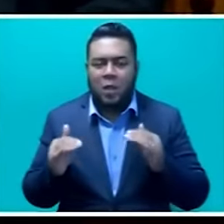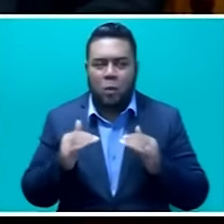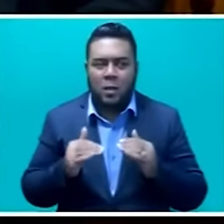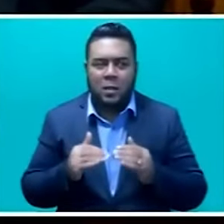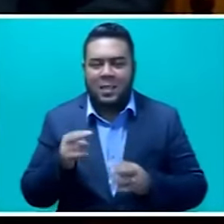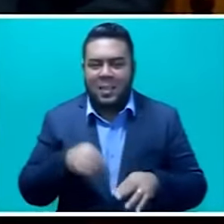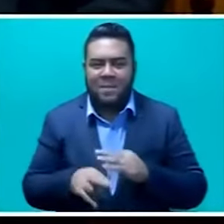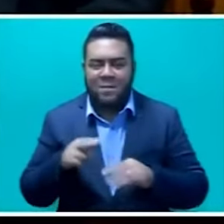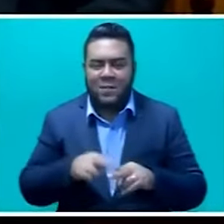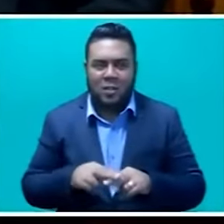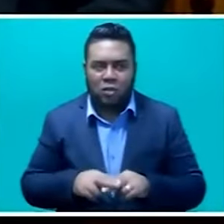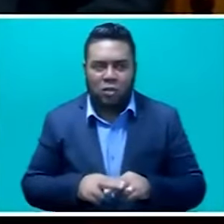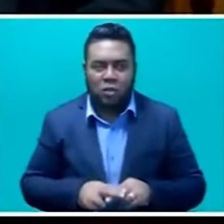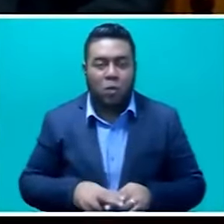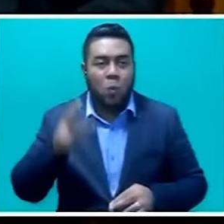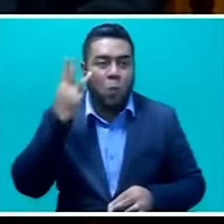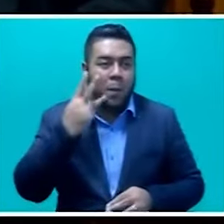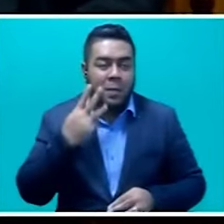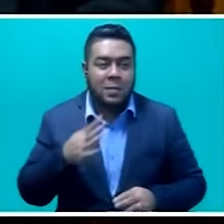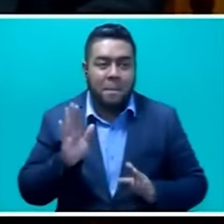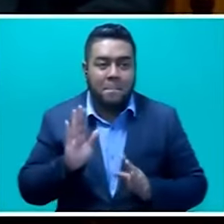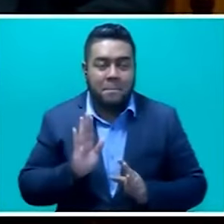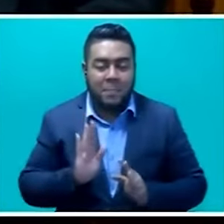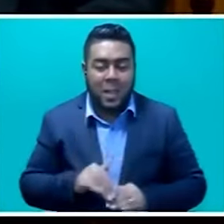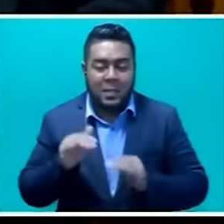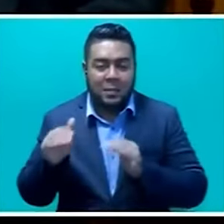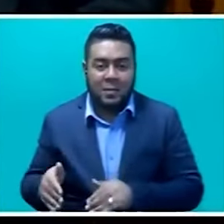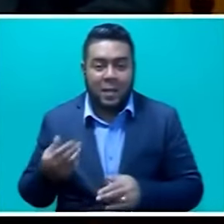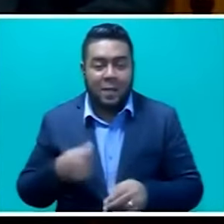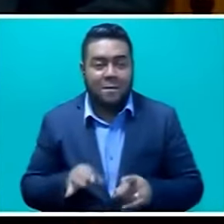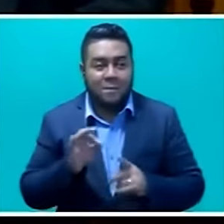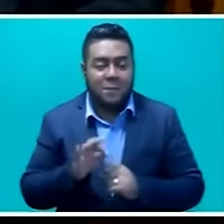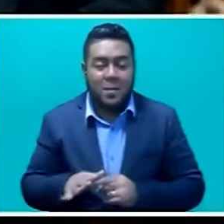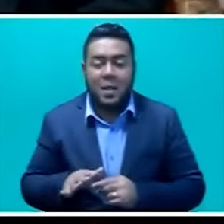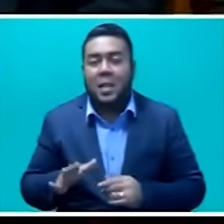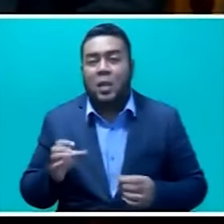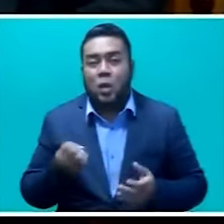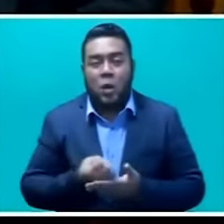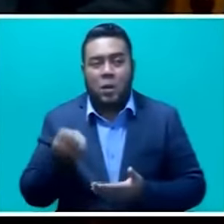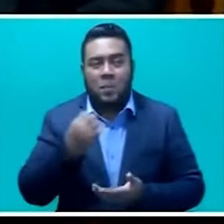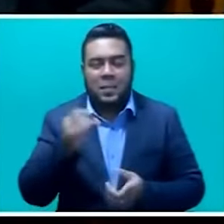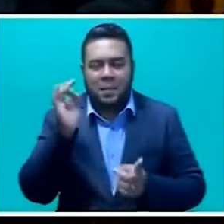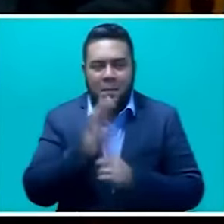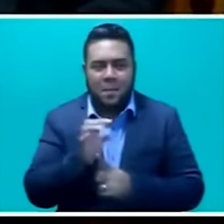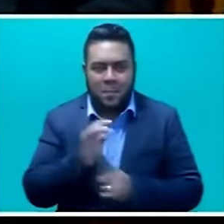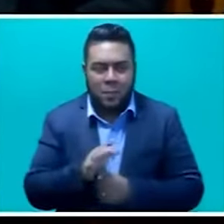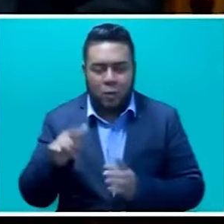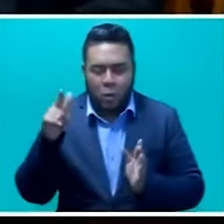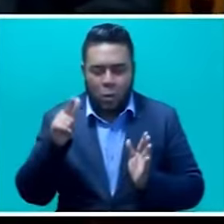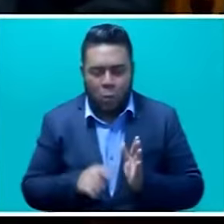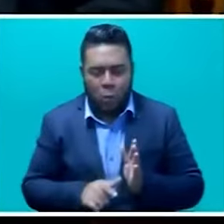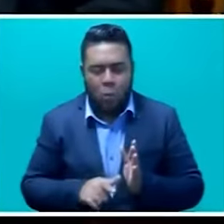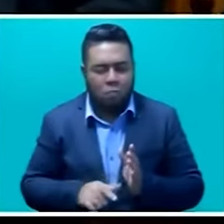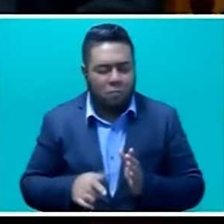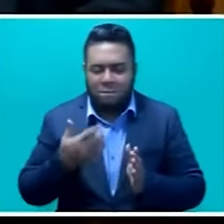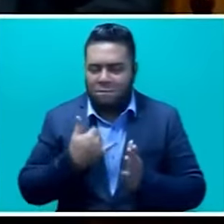Fiji. Women's participation in the formal economy and labor force is significantly lower than that of